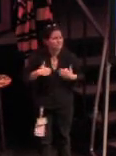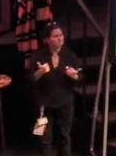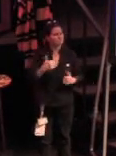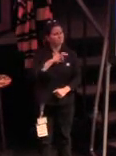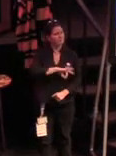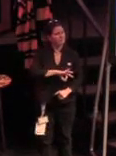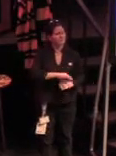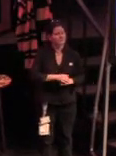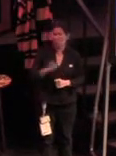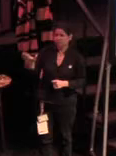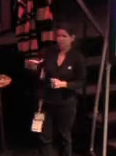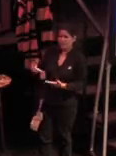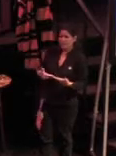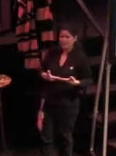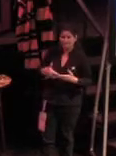Oh, poor baby.